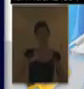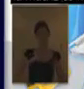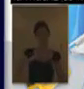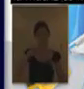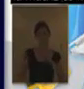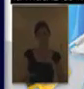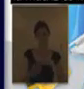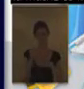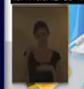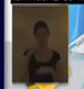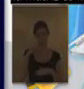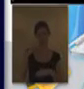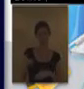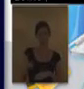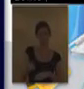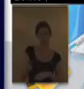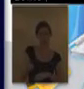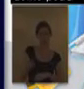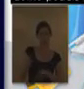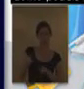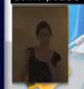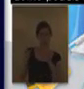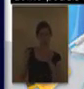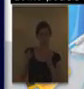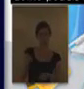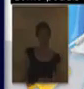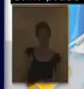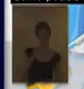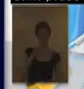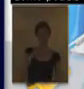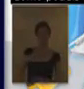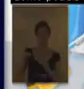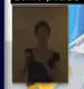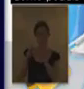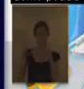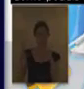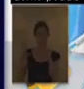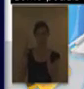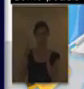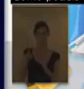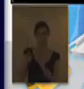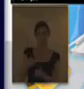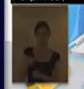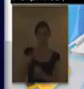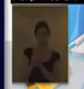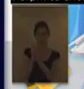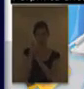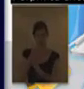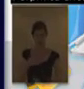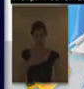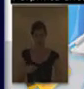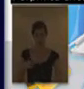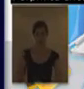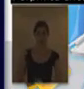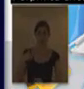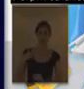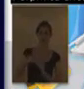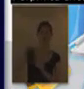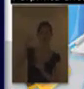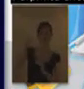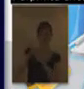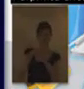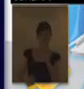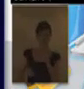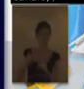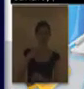larger with more choices. As you can see, it's very similar to remote control. You can switch on and off, change channels,